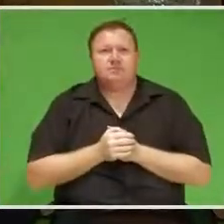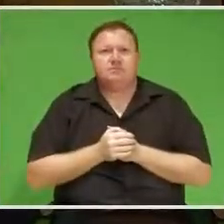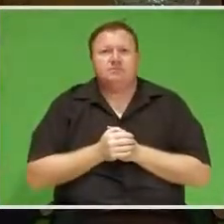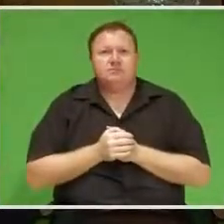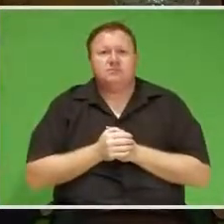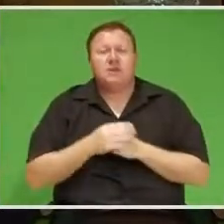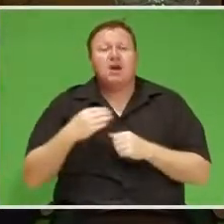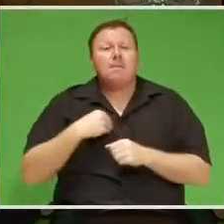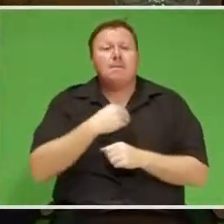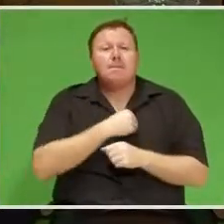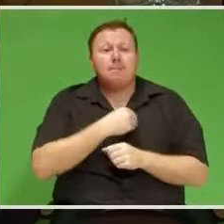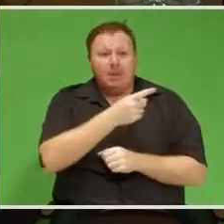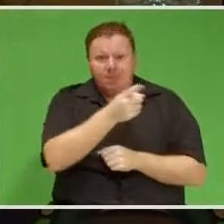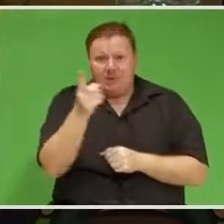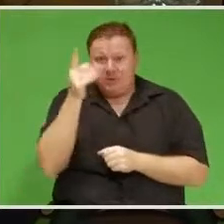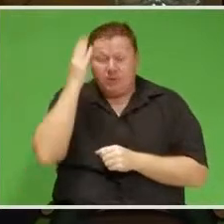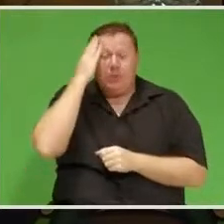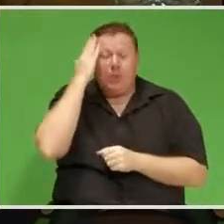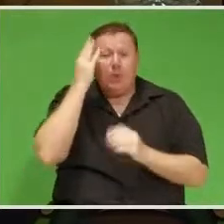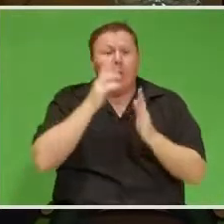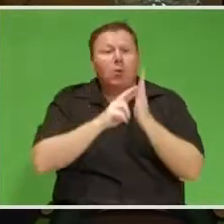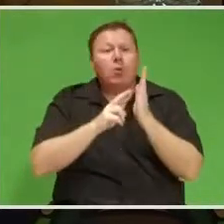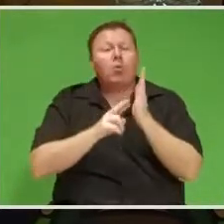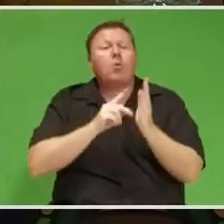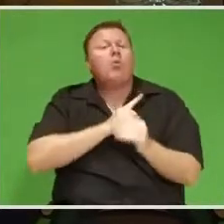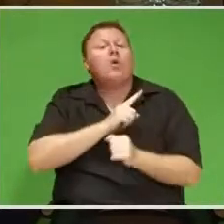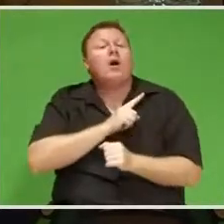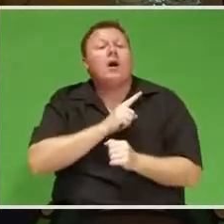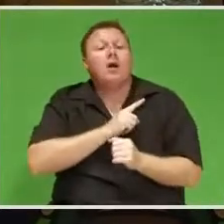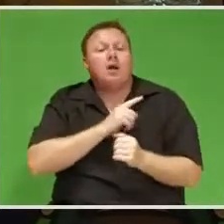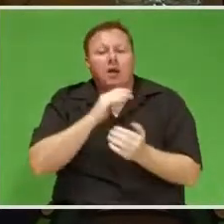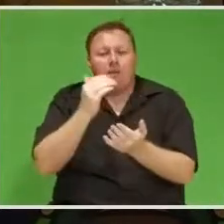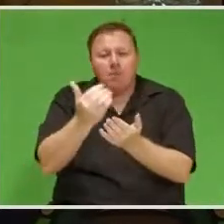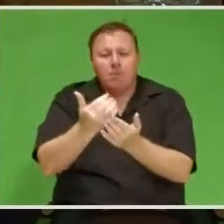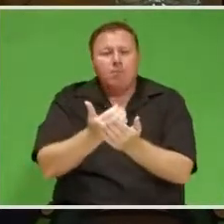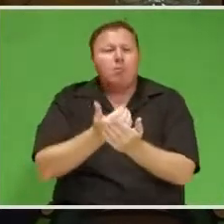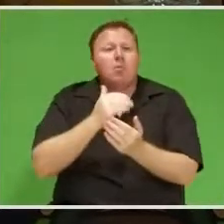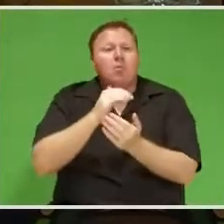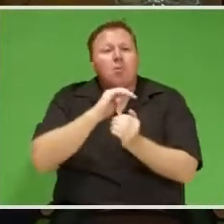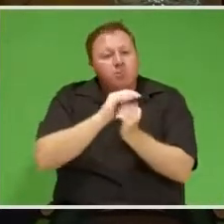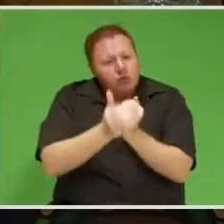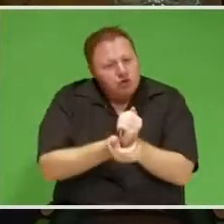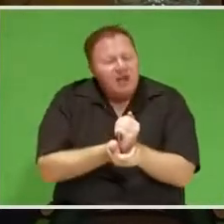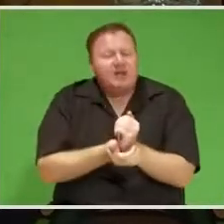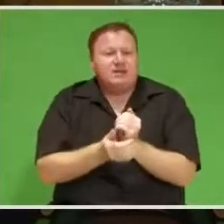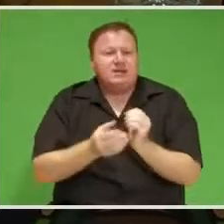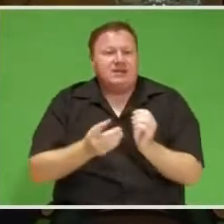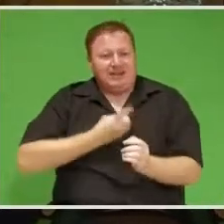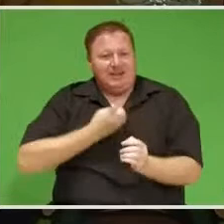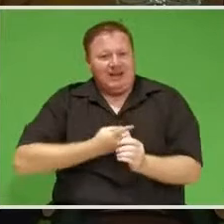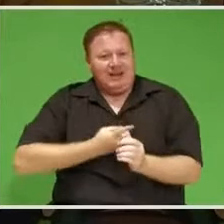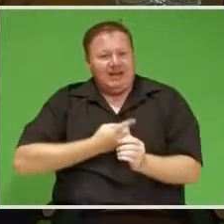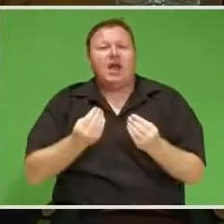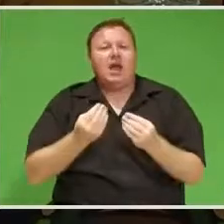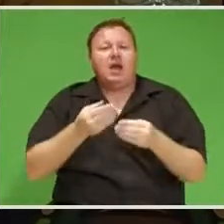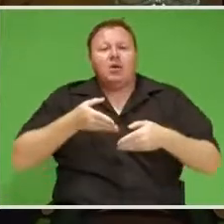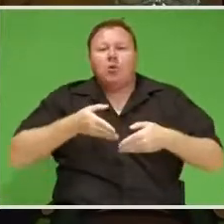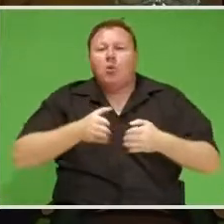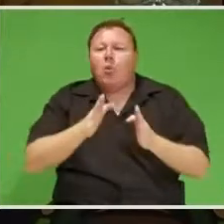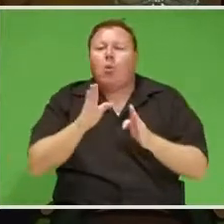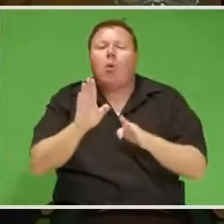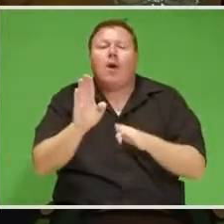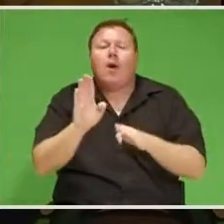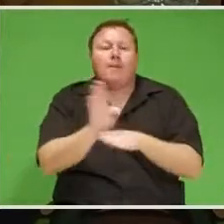aware, the rules are there to protect the dignity and the decorum of the House,